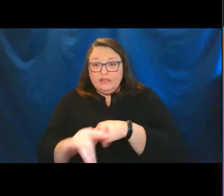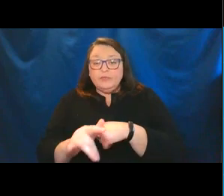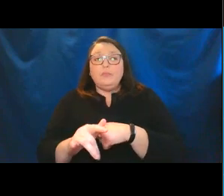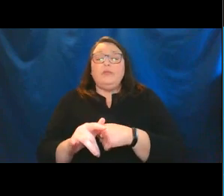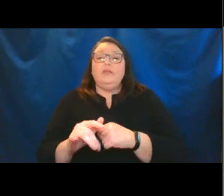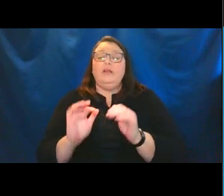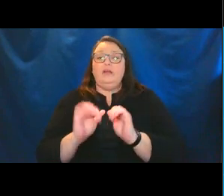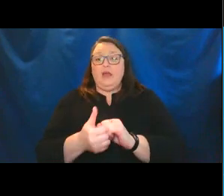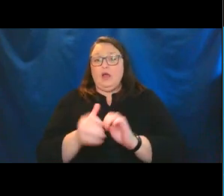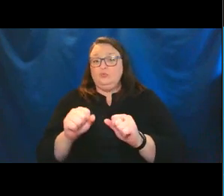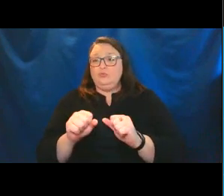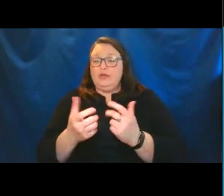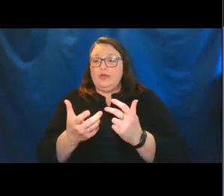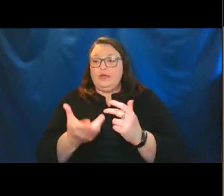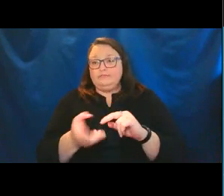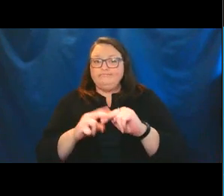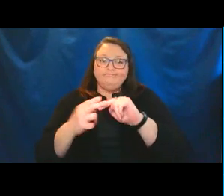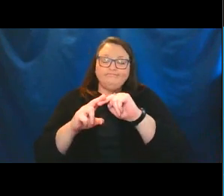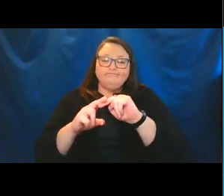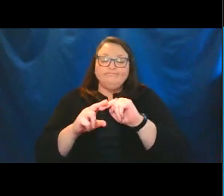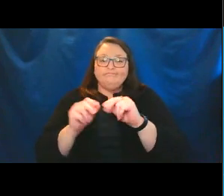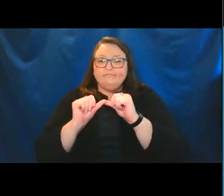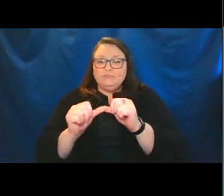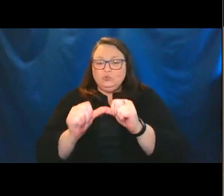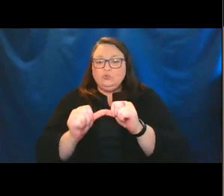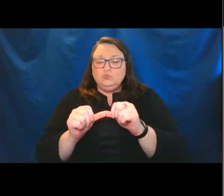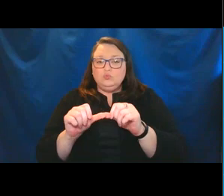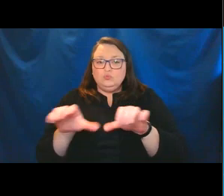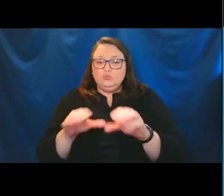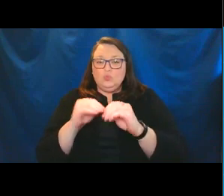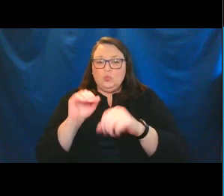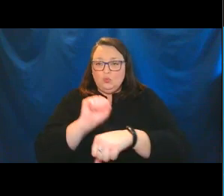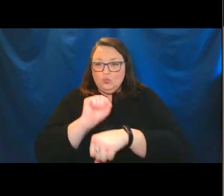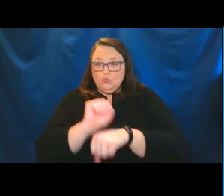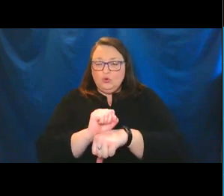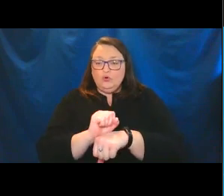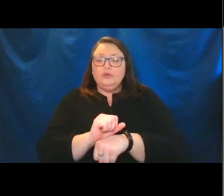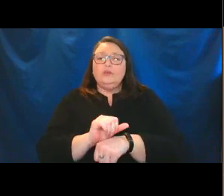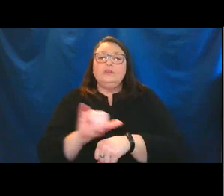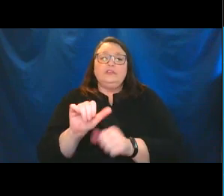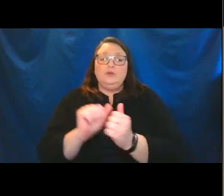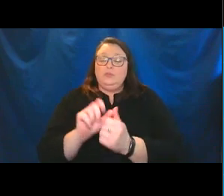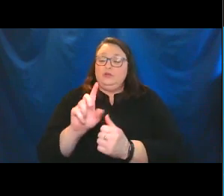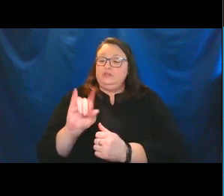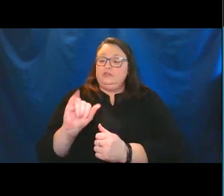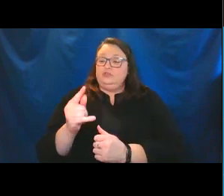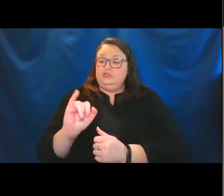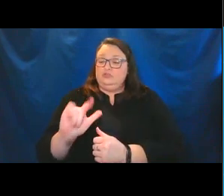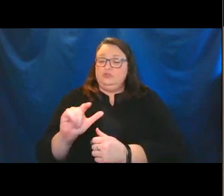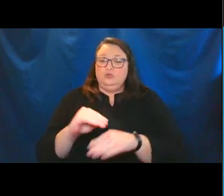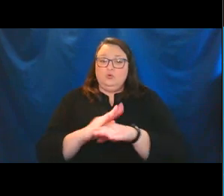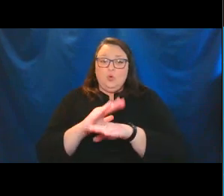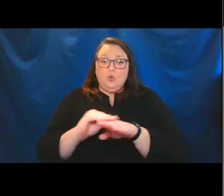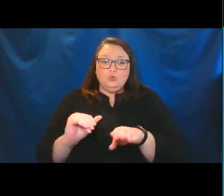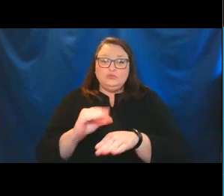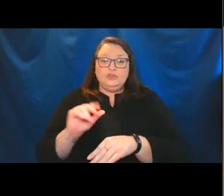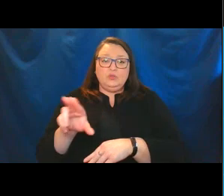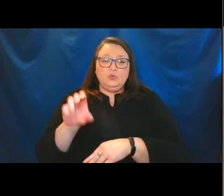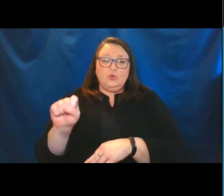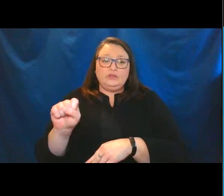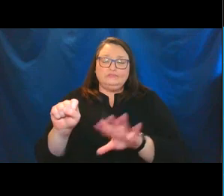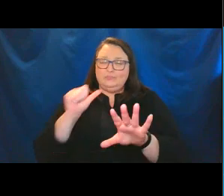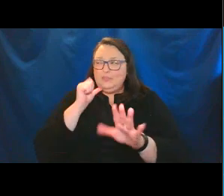to those current efforts. As I said, like with the Digital Coast and the U.S., I'm not going to get too much into it, Ned,